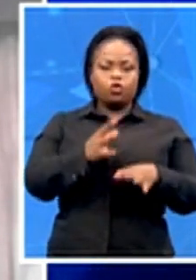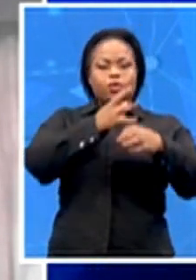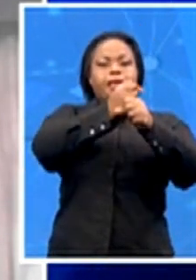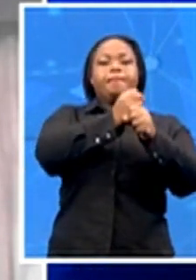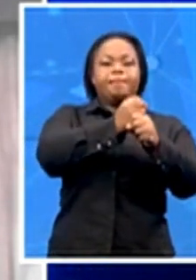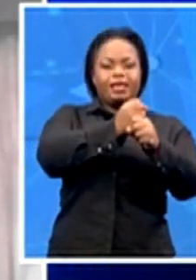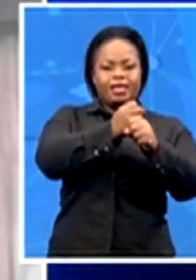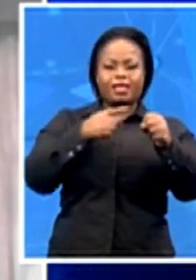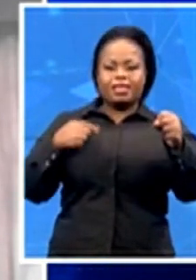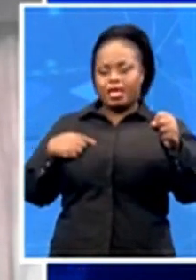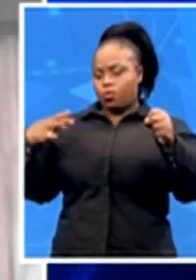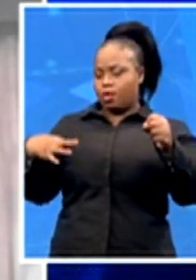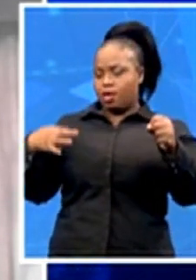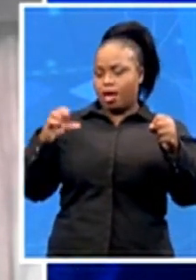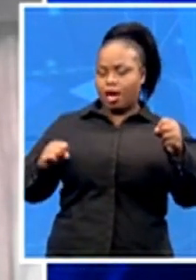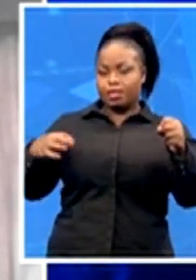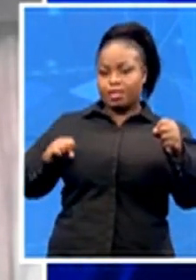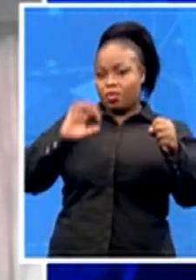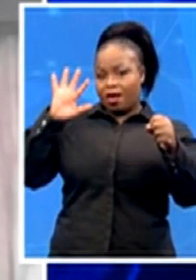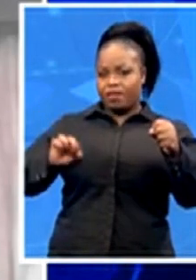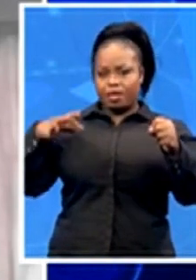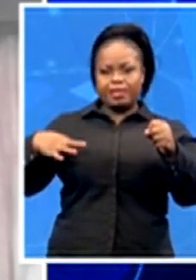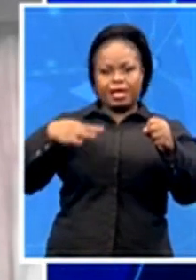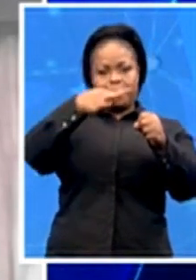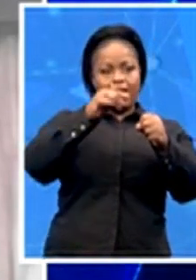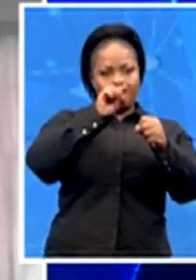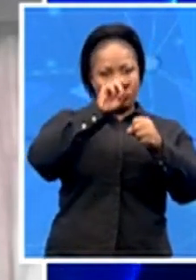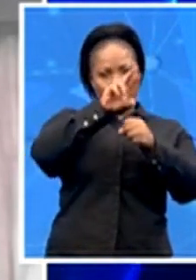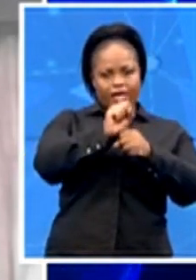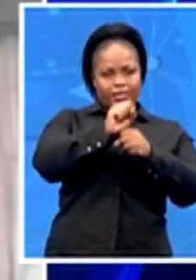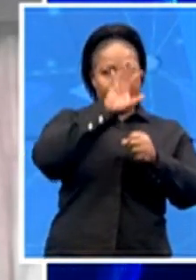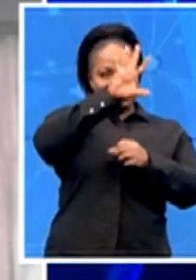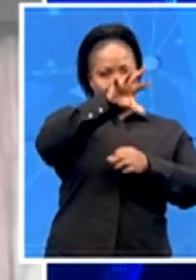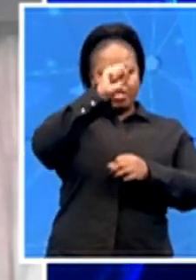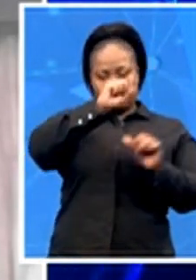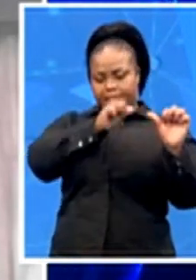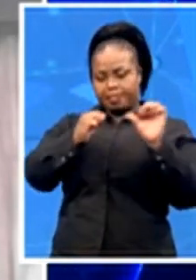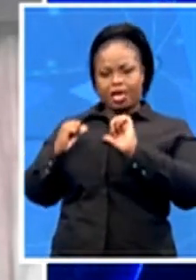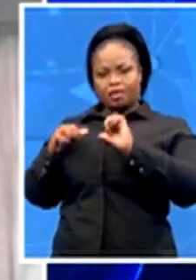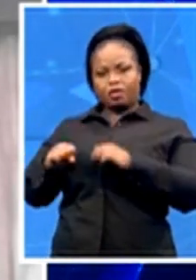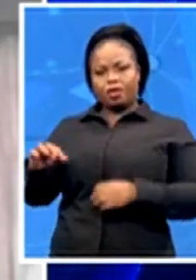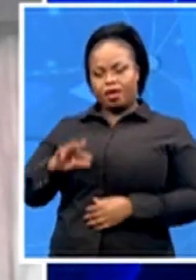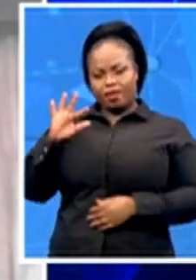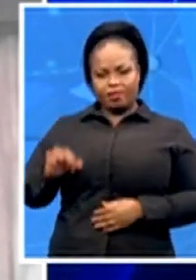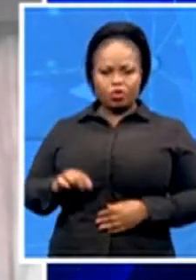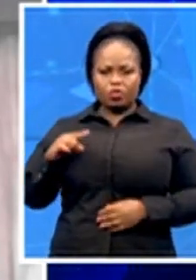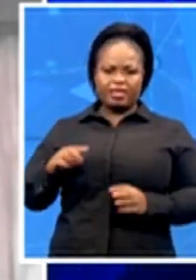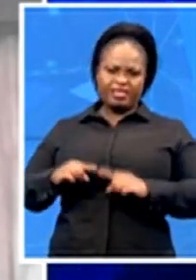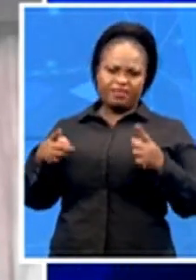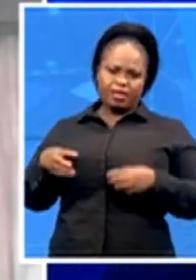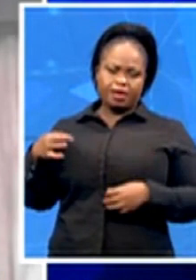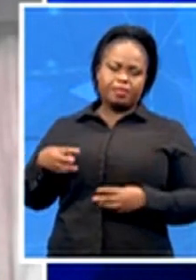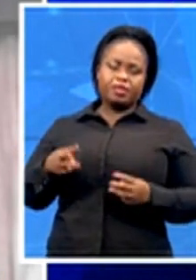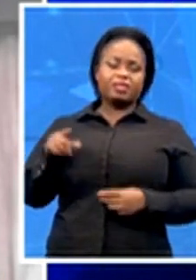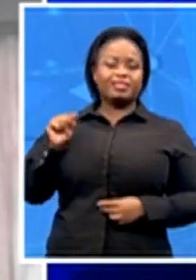to the US for extradition, because that will require a different extradition application. So what this essentially means is that they've been